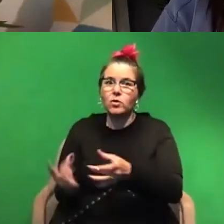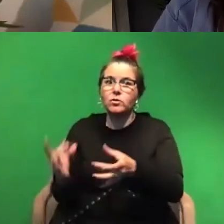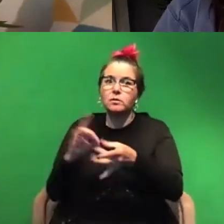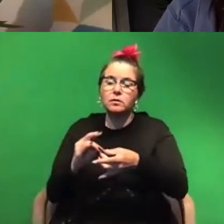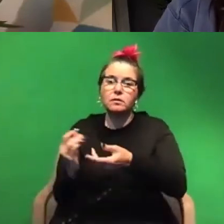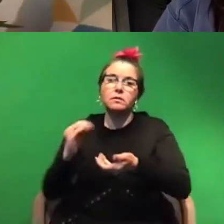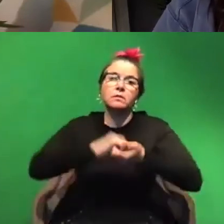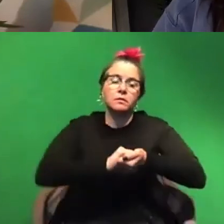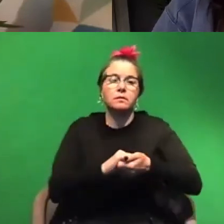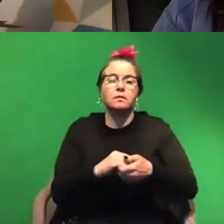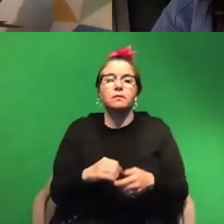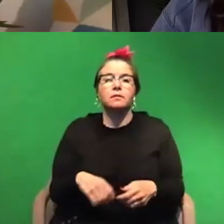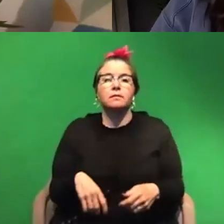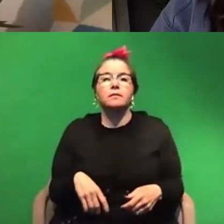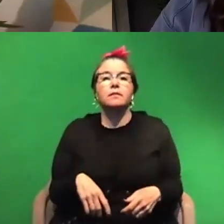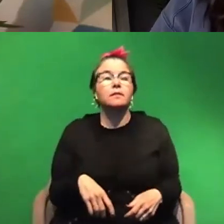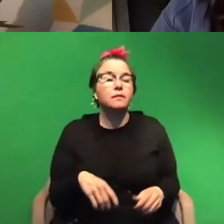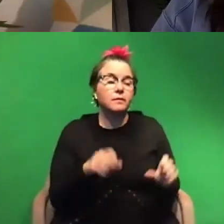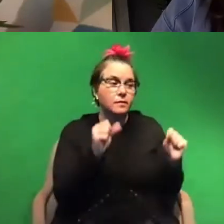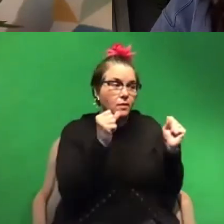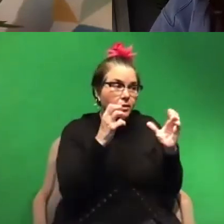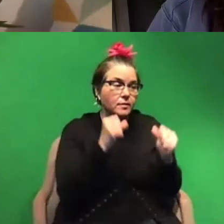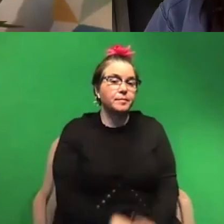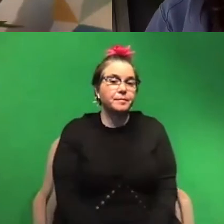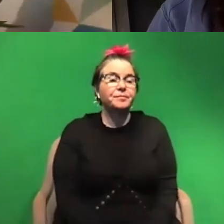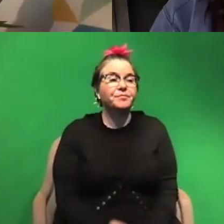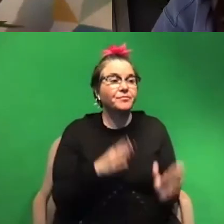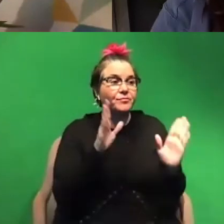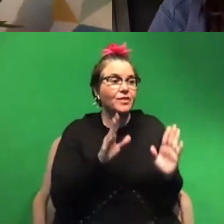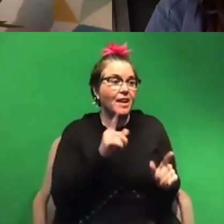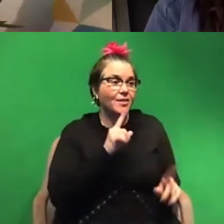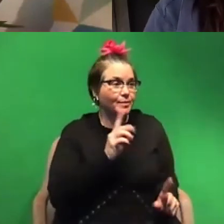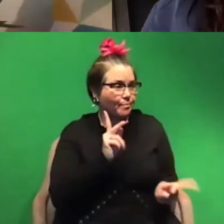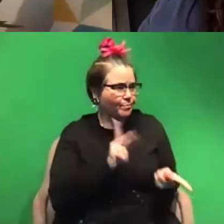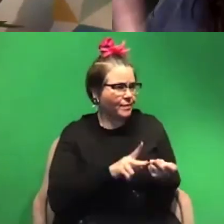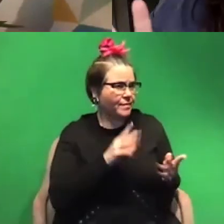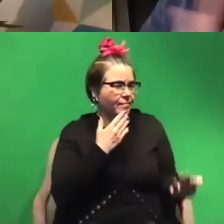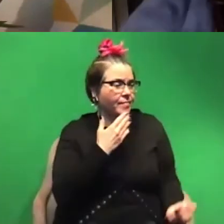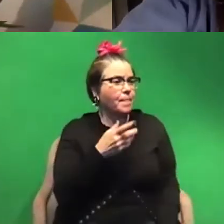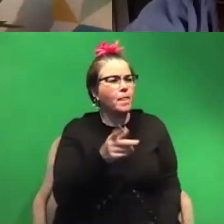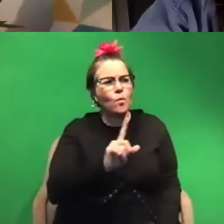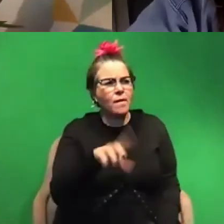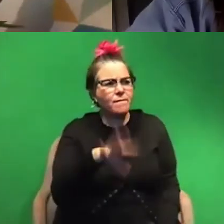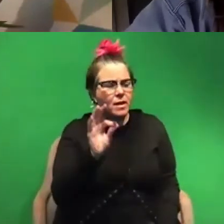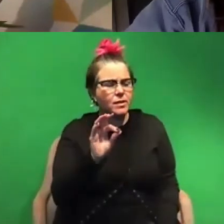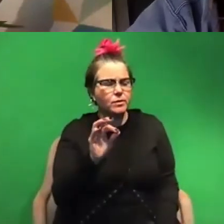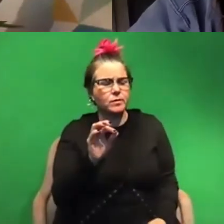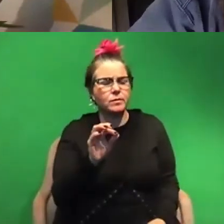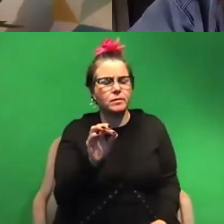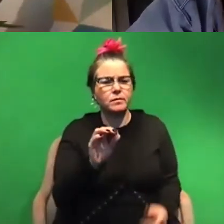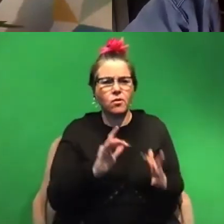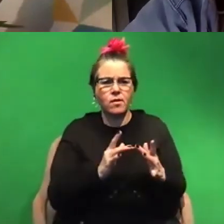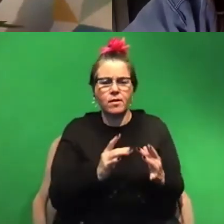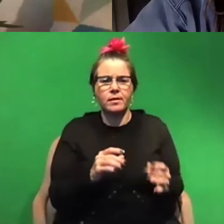So that's awesome. Great answers. Perfect. Thank you. Where can we find you online? And